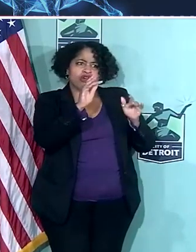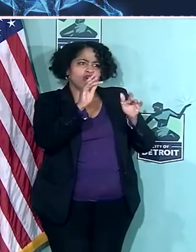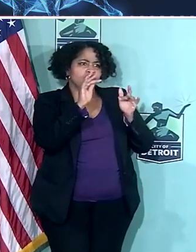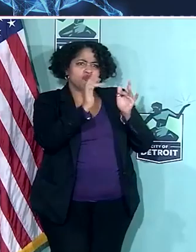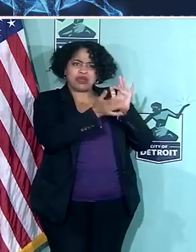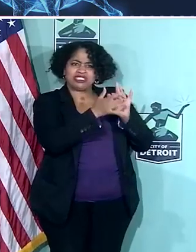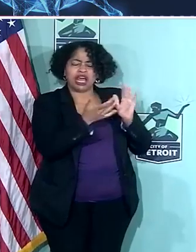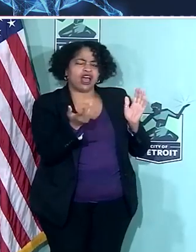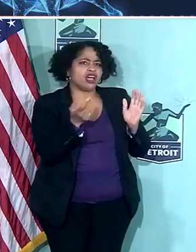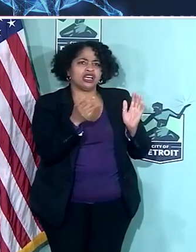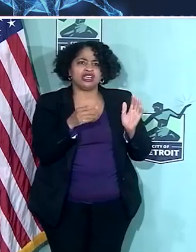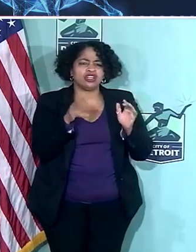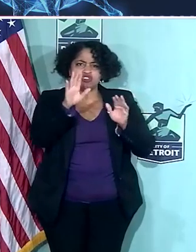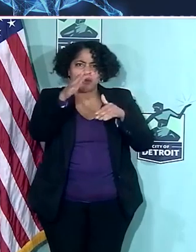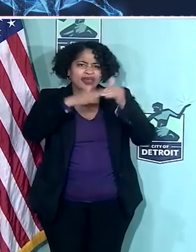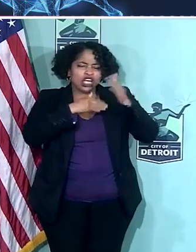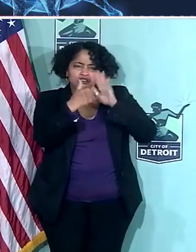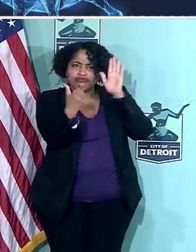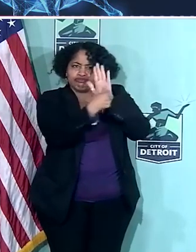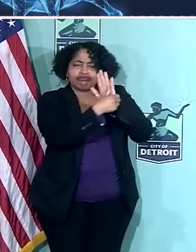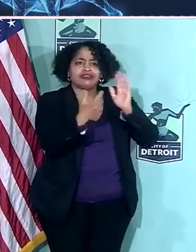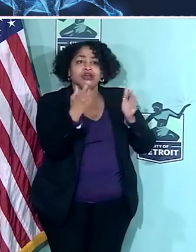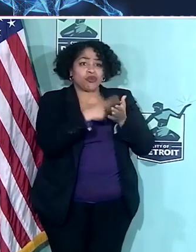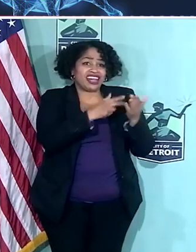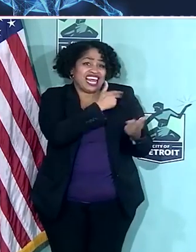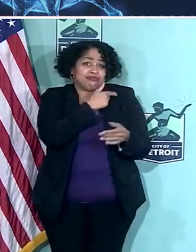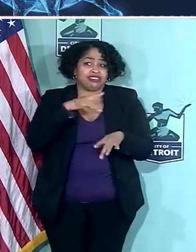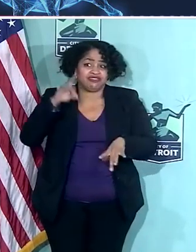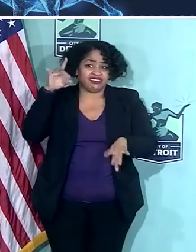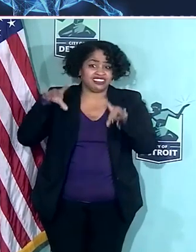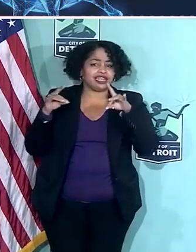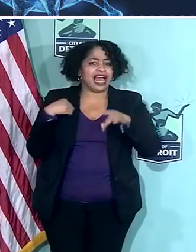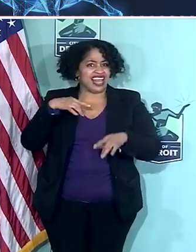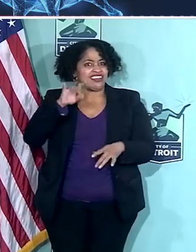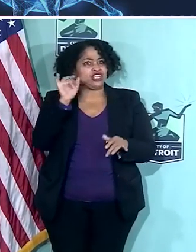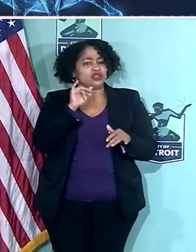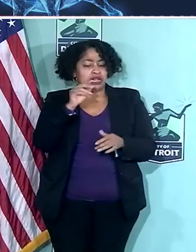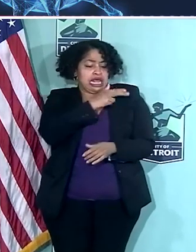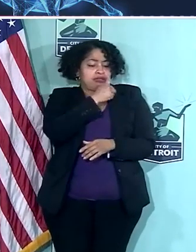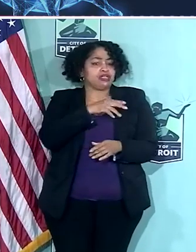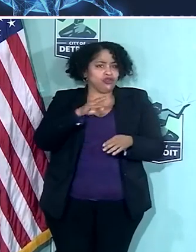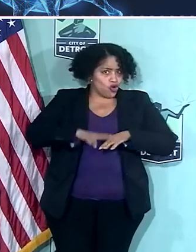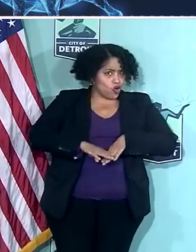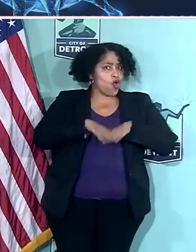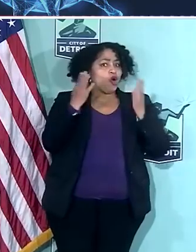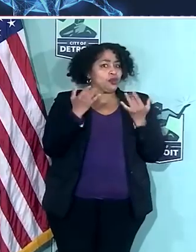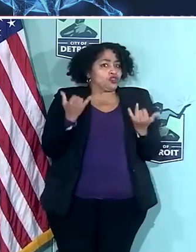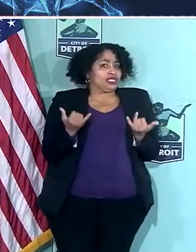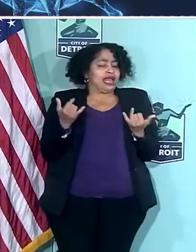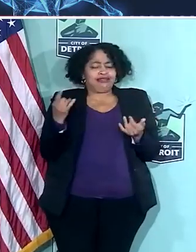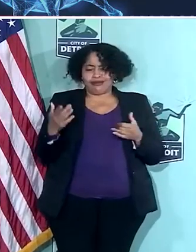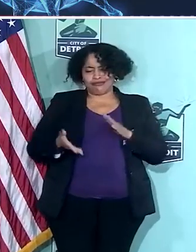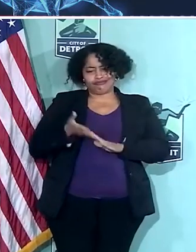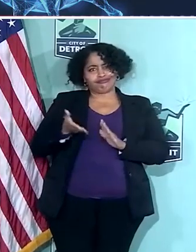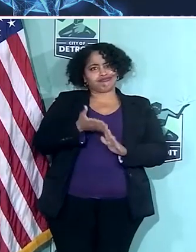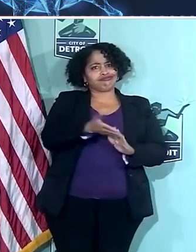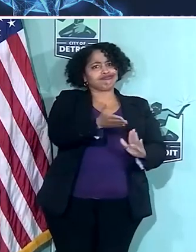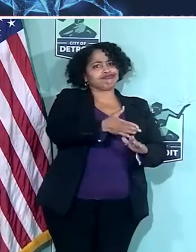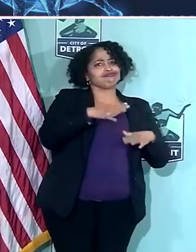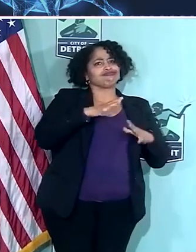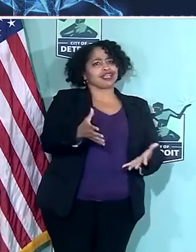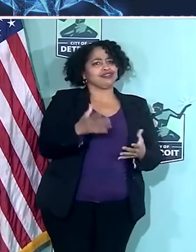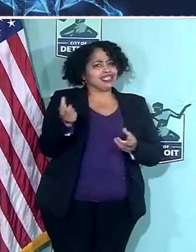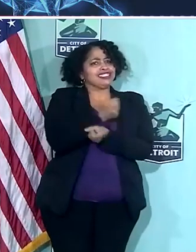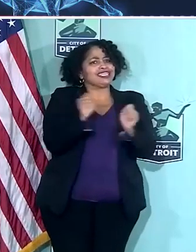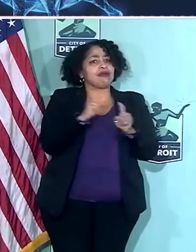the hospitals have already found, and I'm going to tell you the businesses are going to find this too, the hospitals are reopened today and they are absolutely safe. But